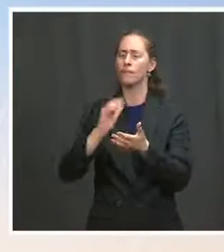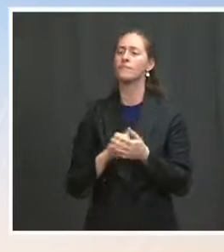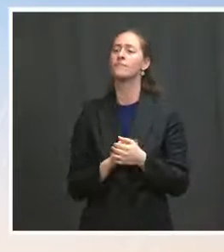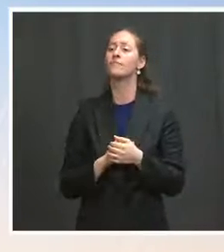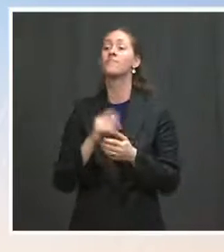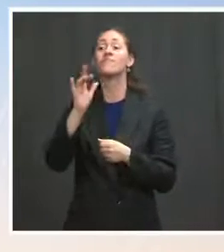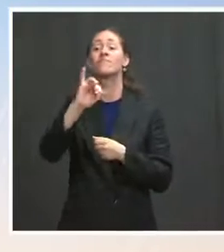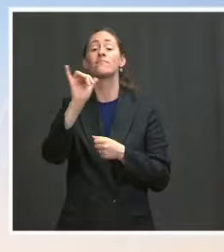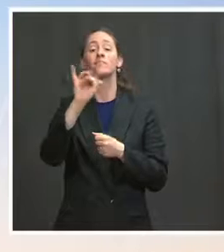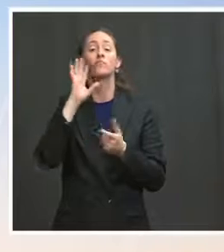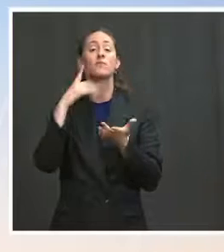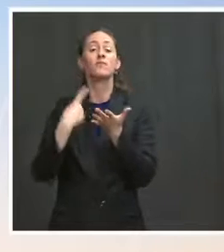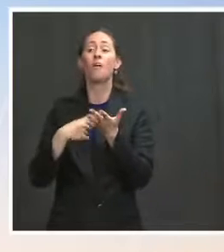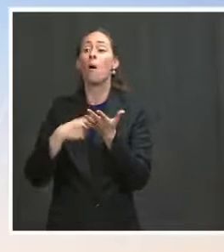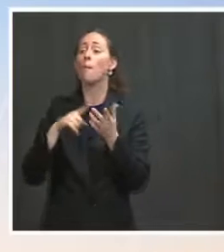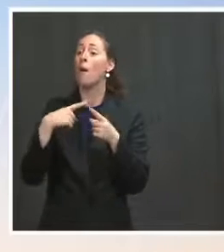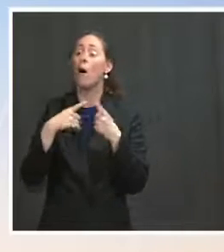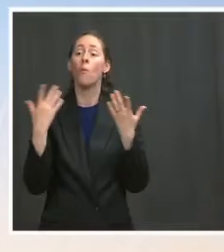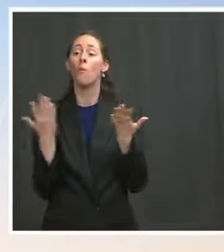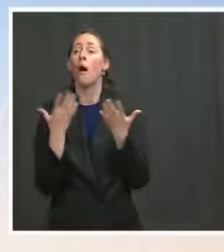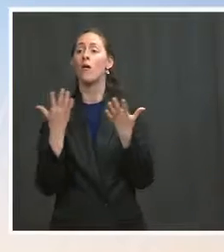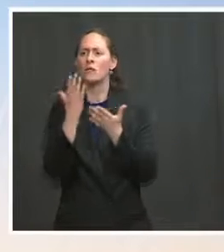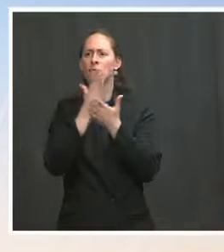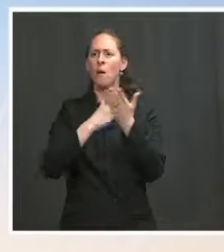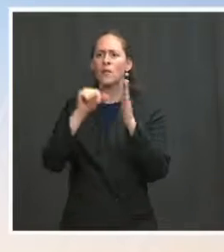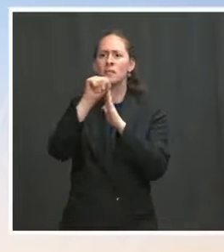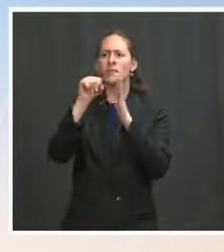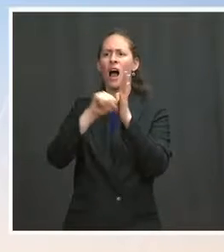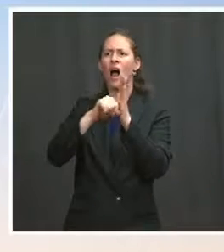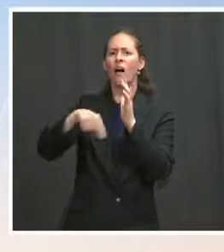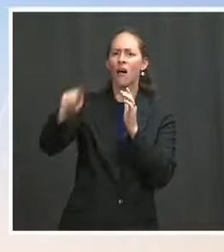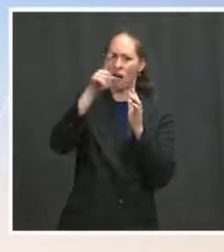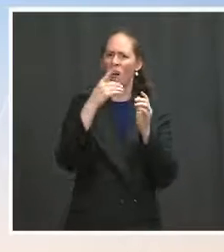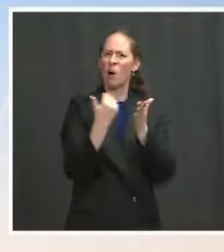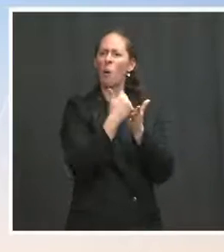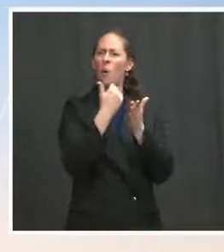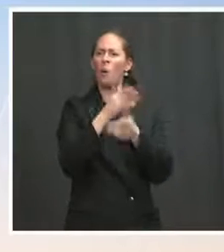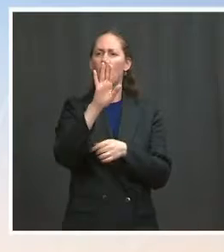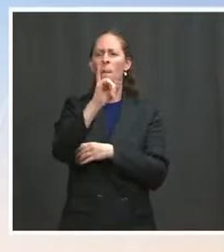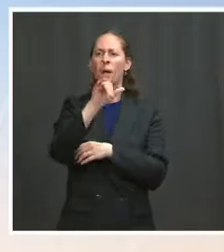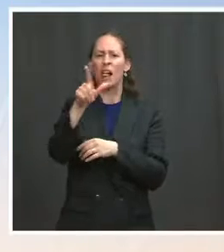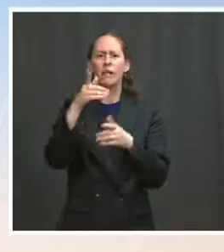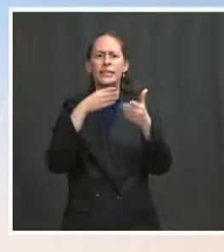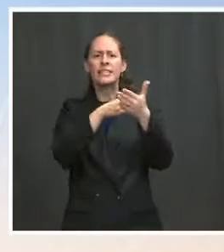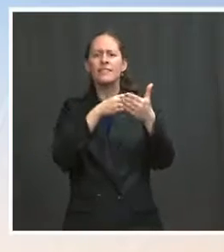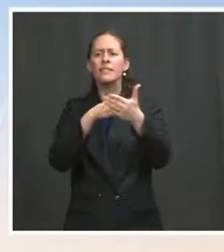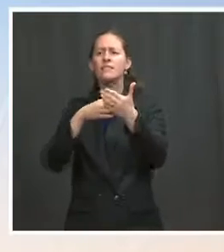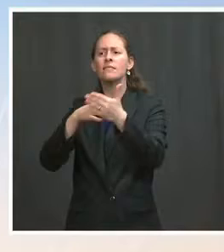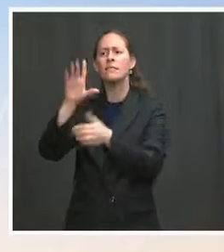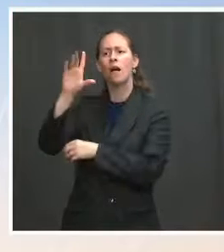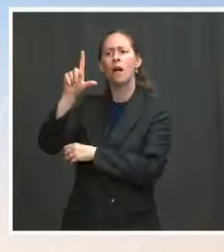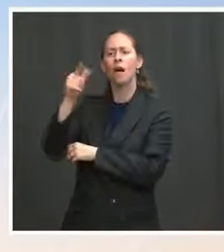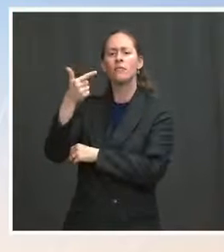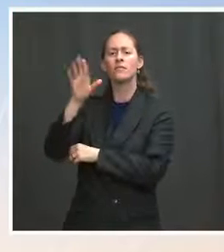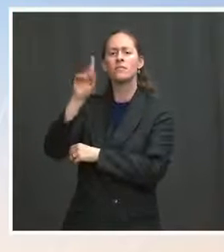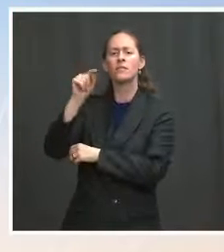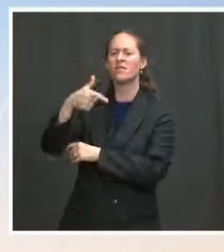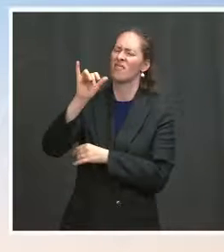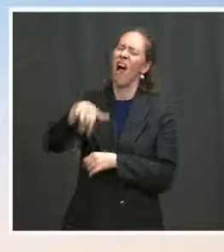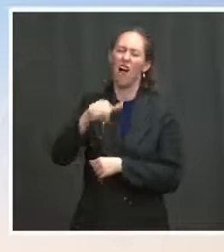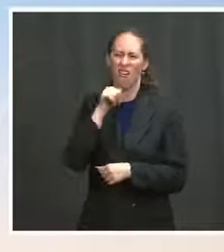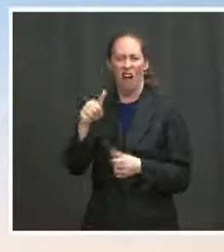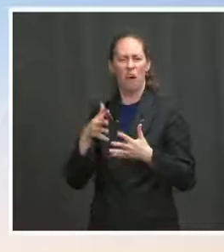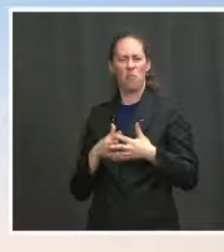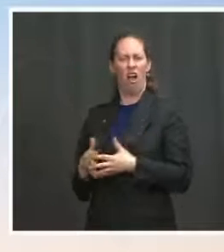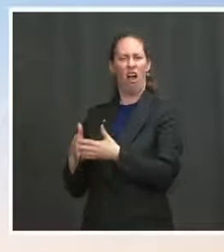proliferation of state-level anti-LGBTQ plus bills, denouncing them as un-American and legislation disguised as bullying. And